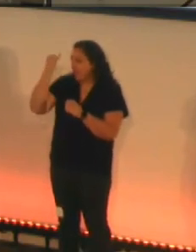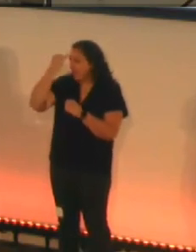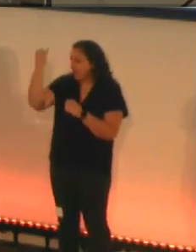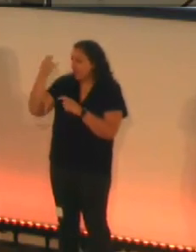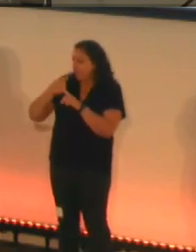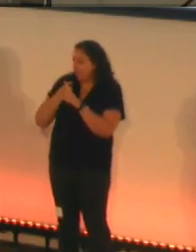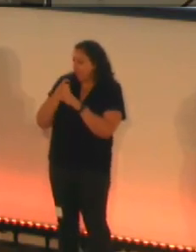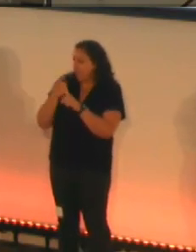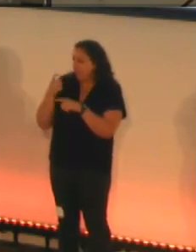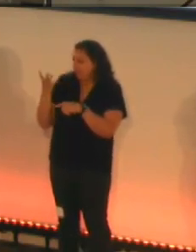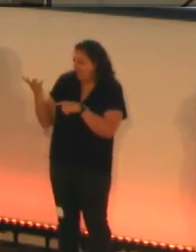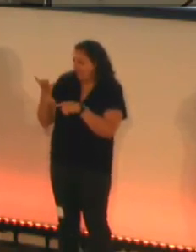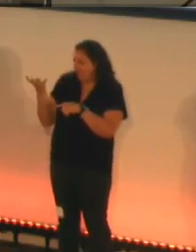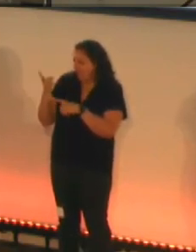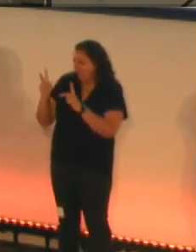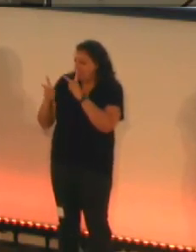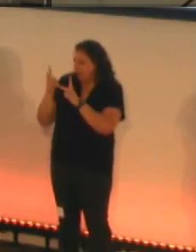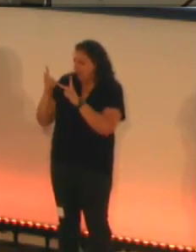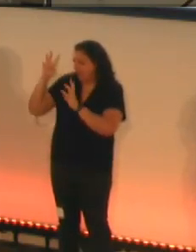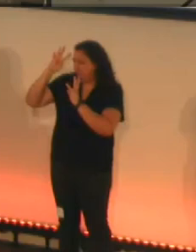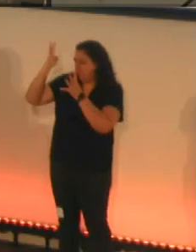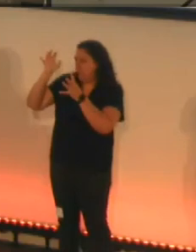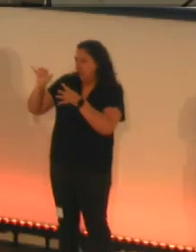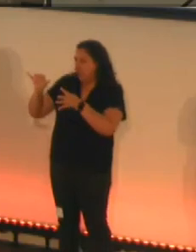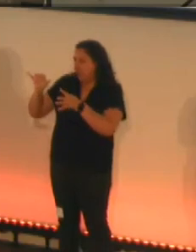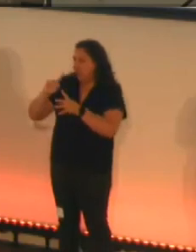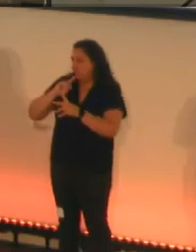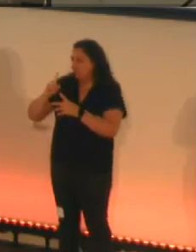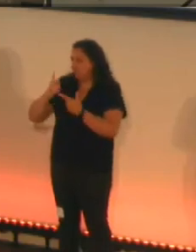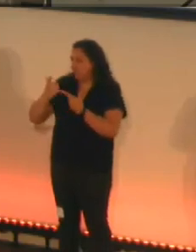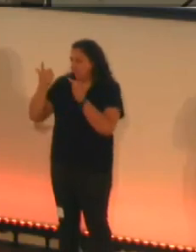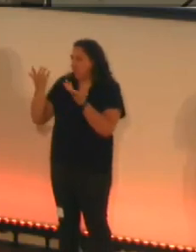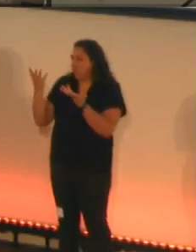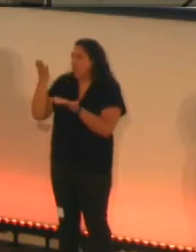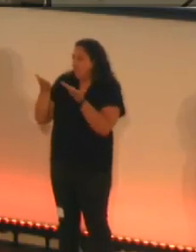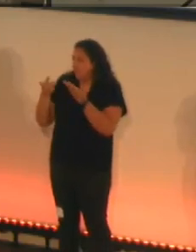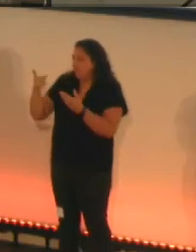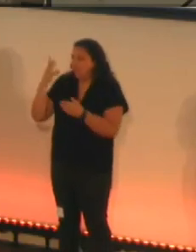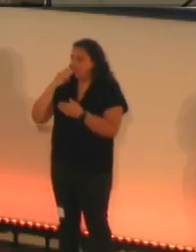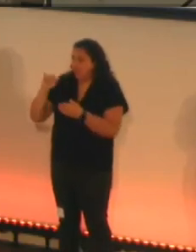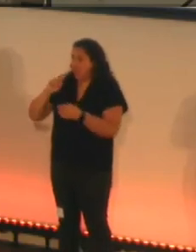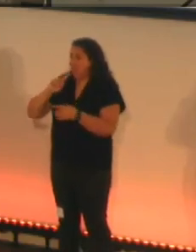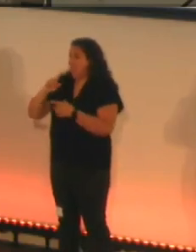between working with guides in the physical world, or, you know,